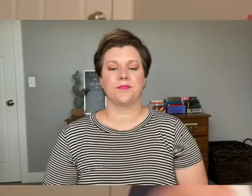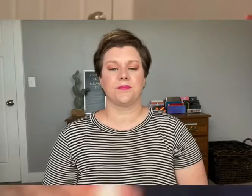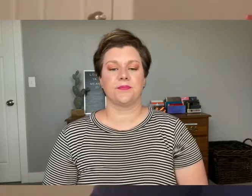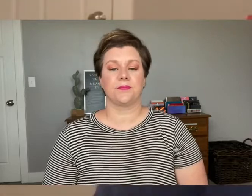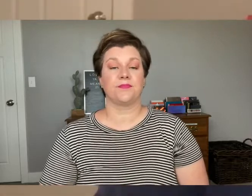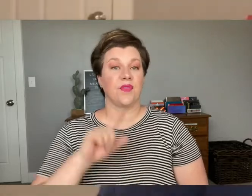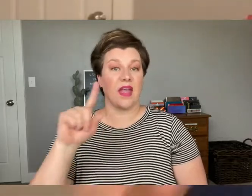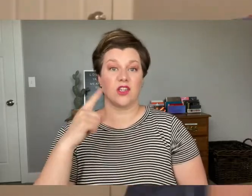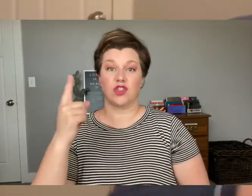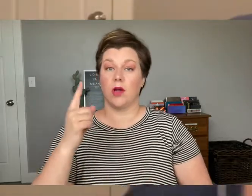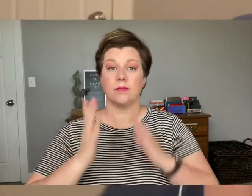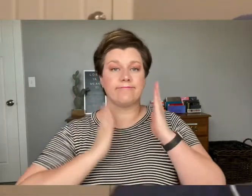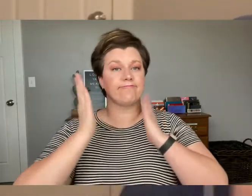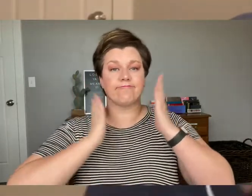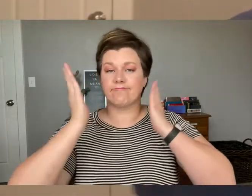gel,